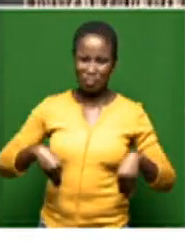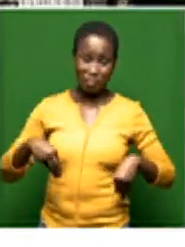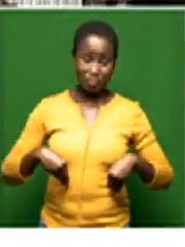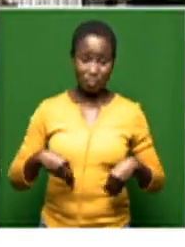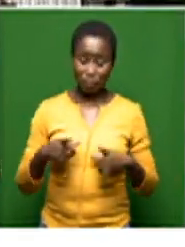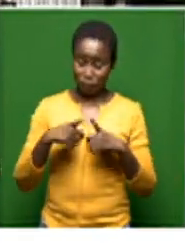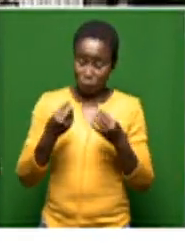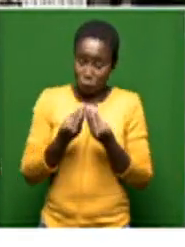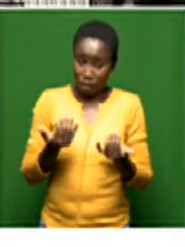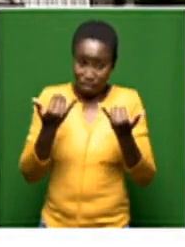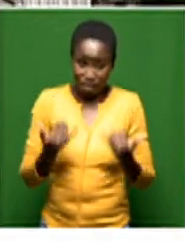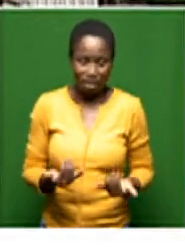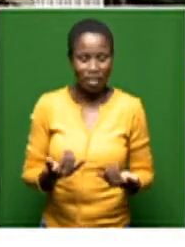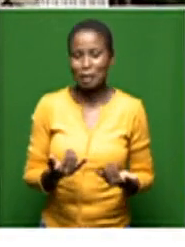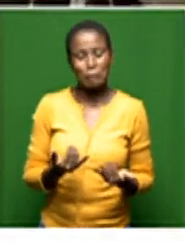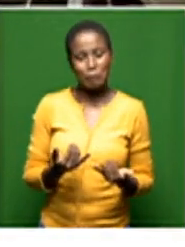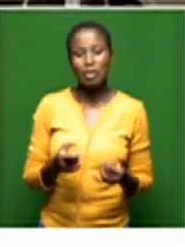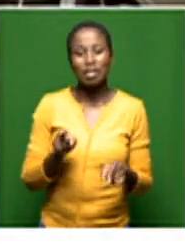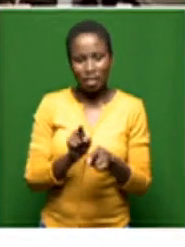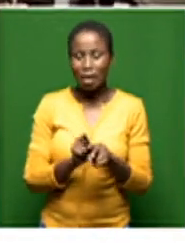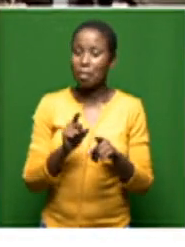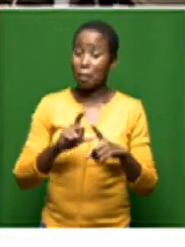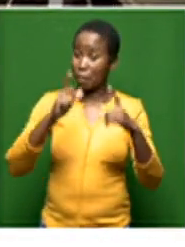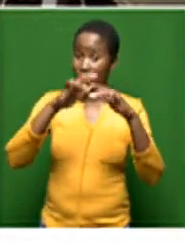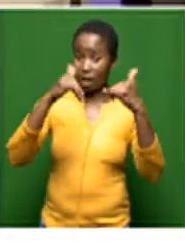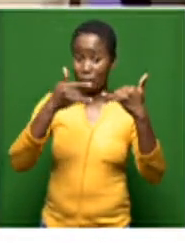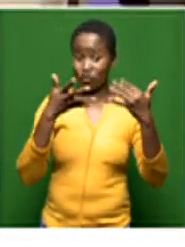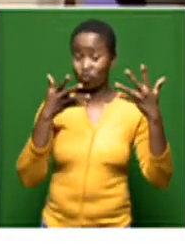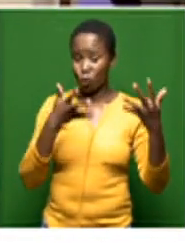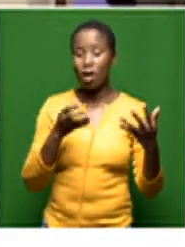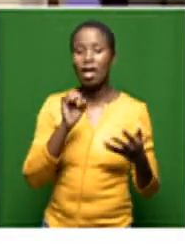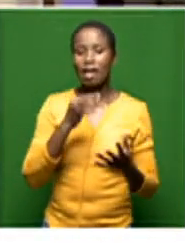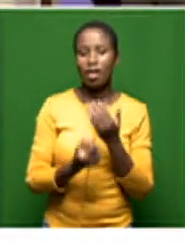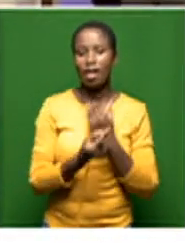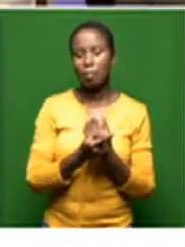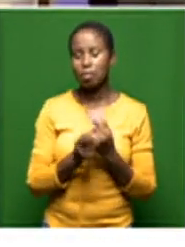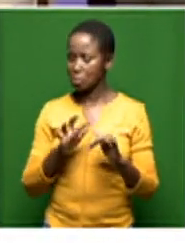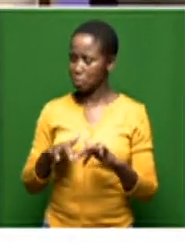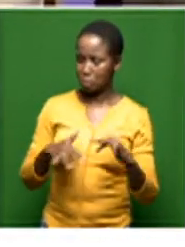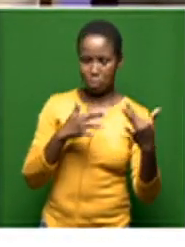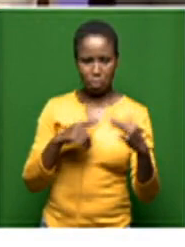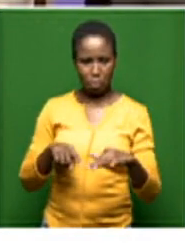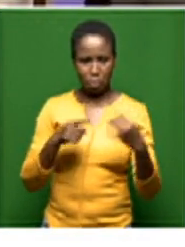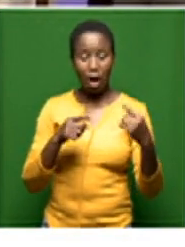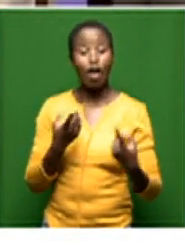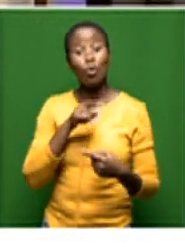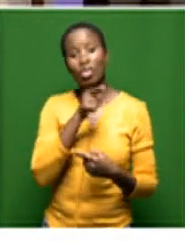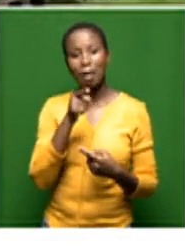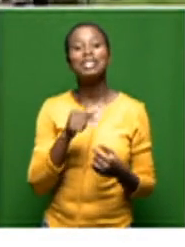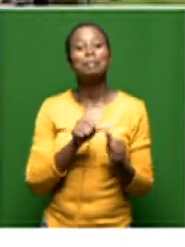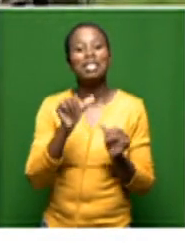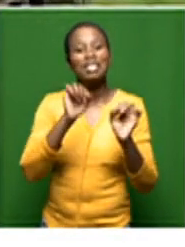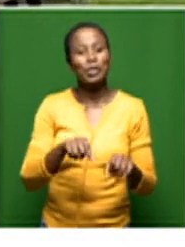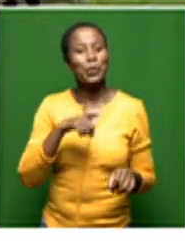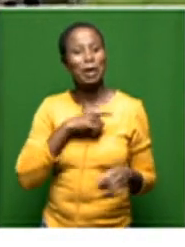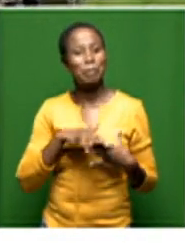And the multinational companies, they are like that. When there's conflict, for them sometimes it's better, because no one is